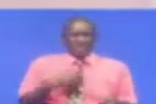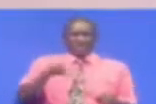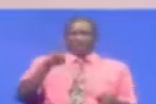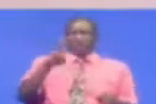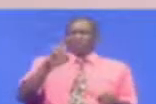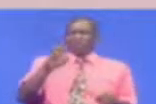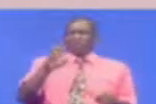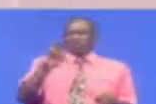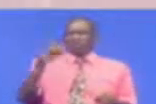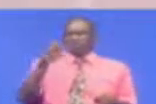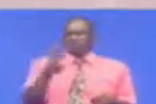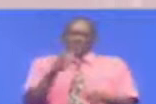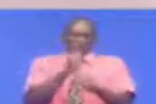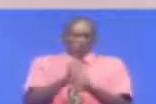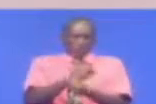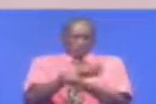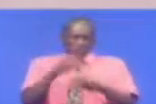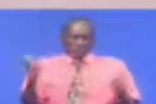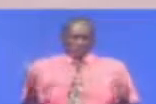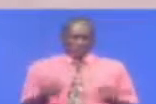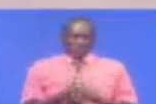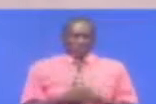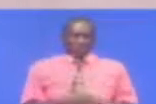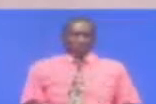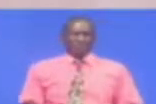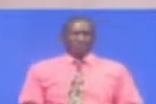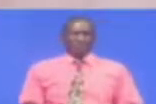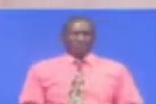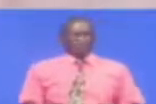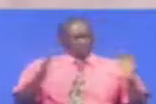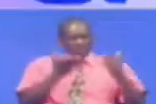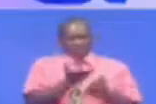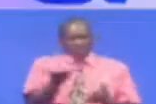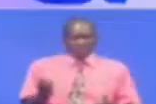they have done an amazing job. We clap for them.